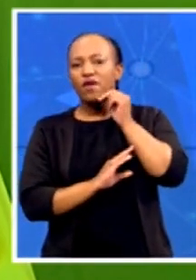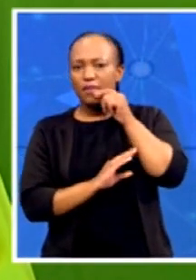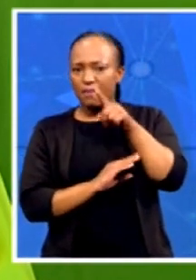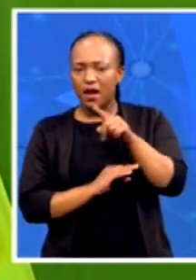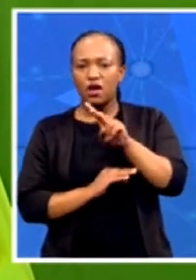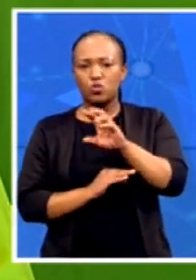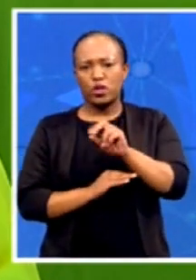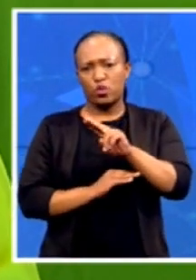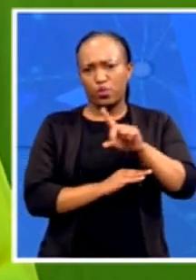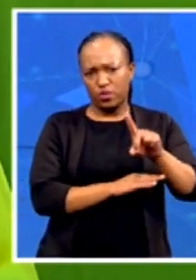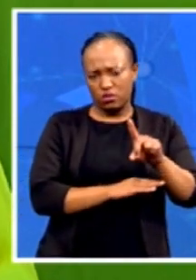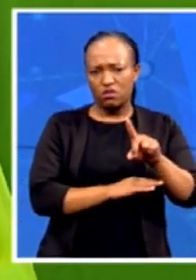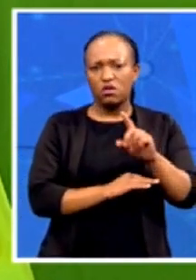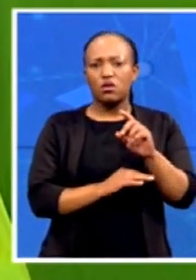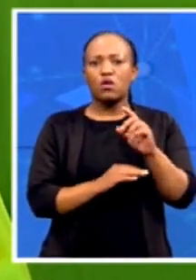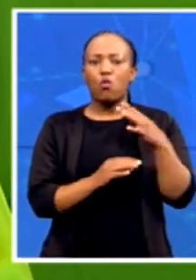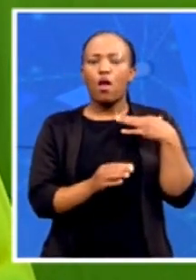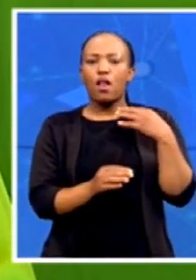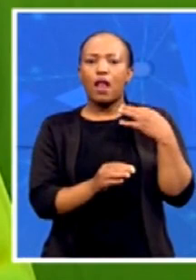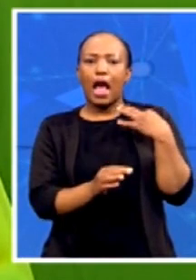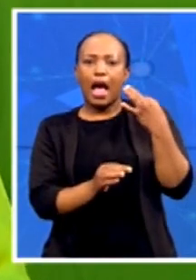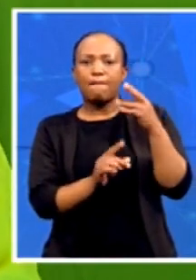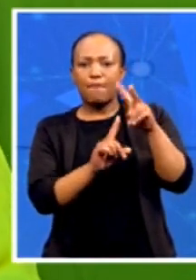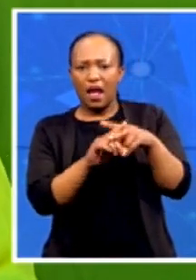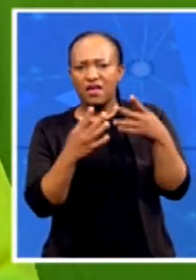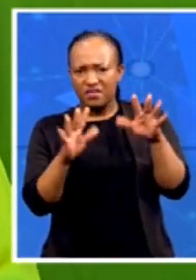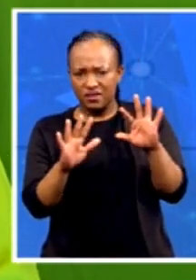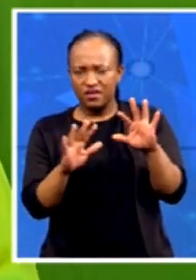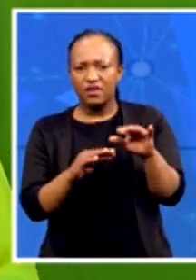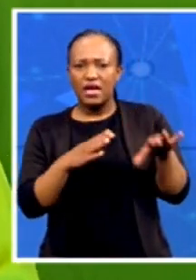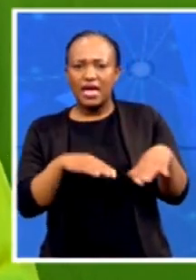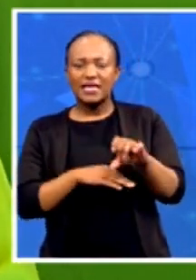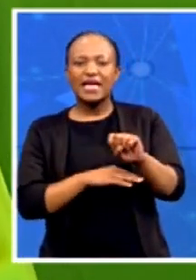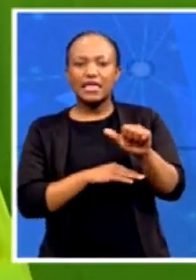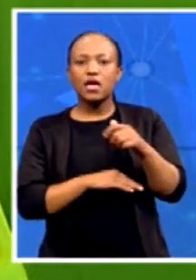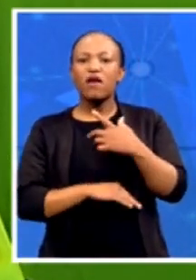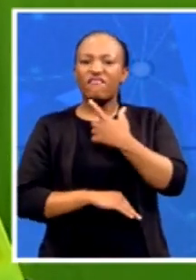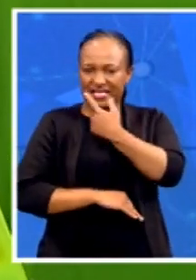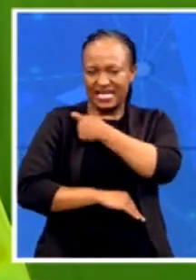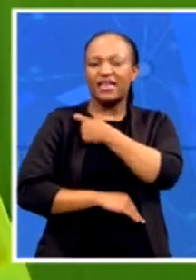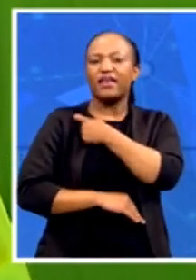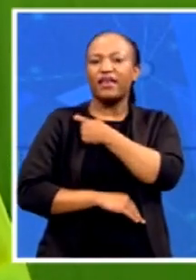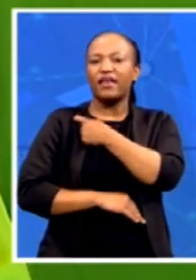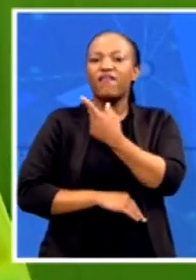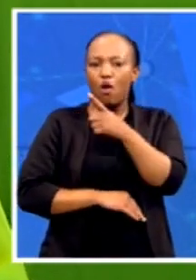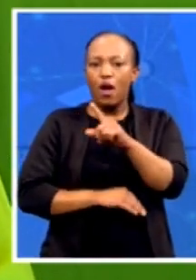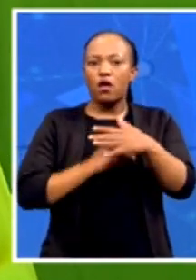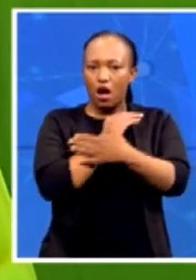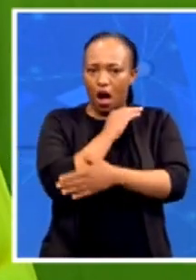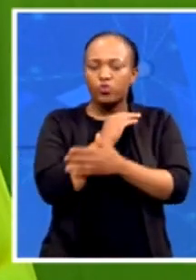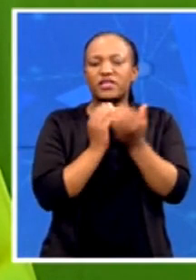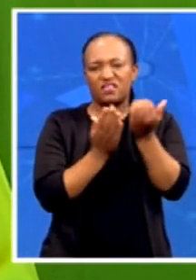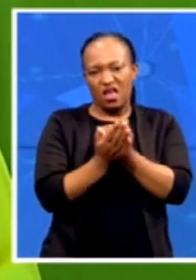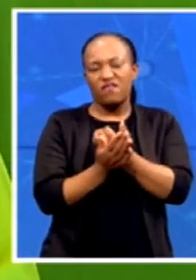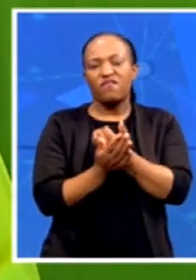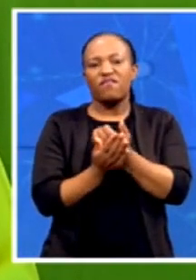first jab. Action SA is a vaccine to save this country. And we will conclude and